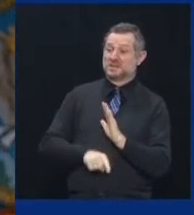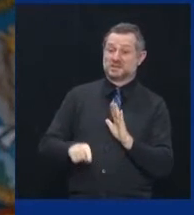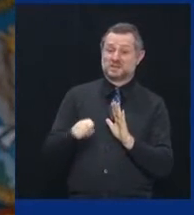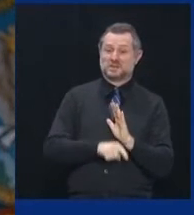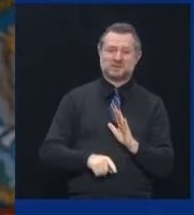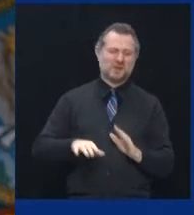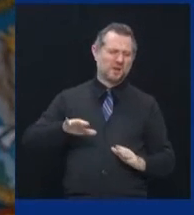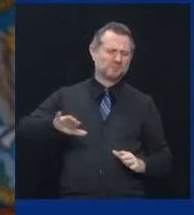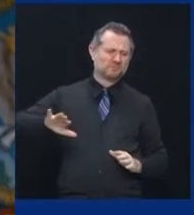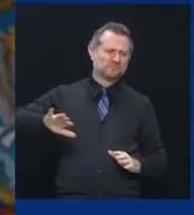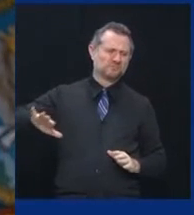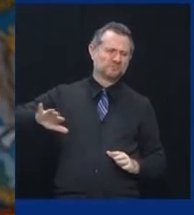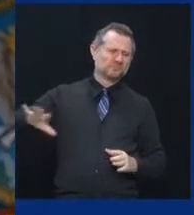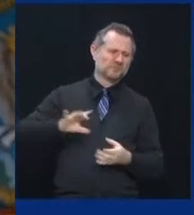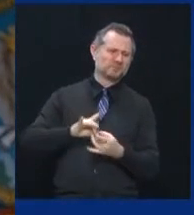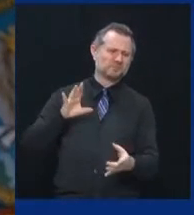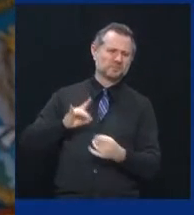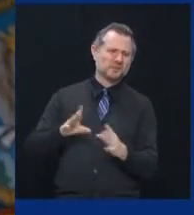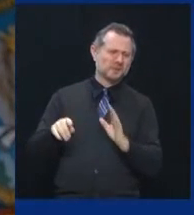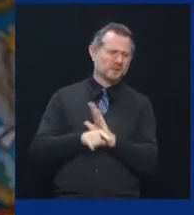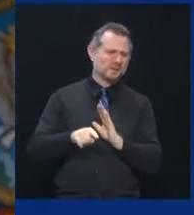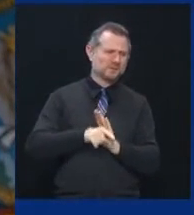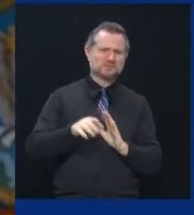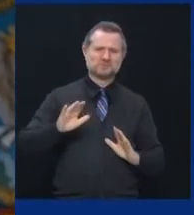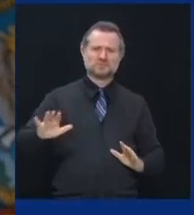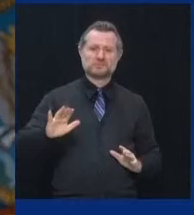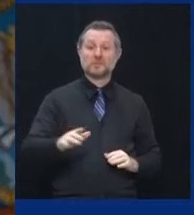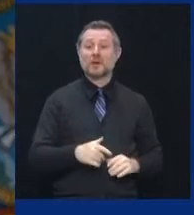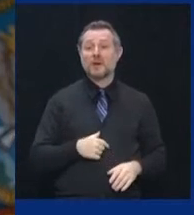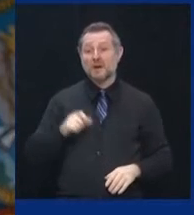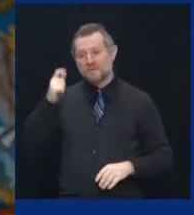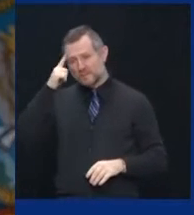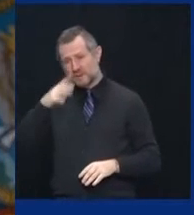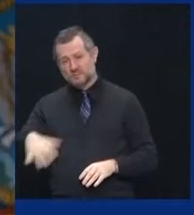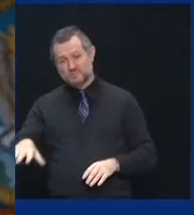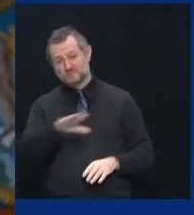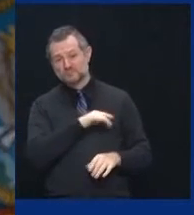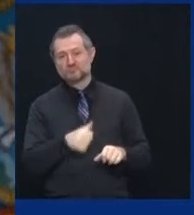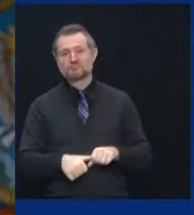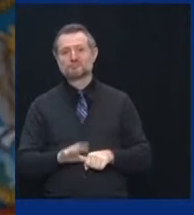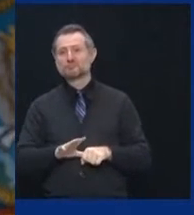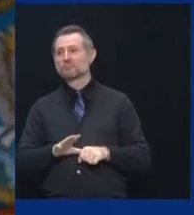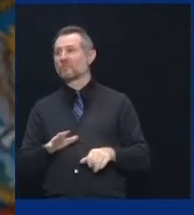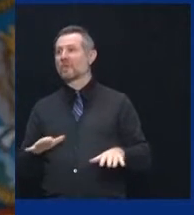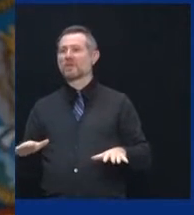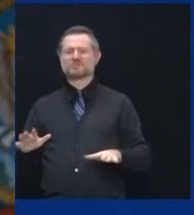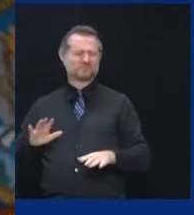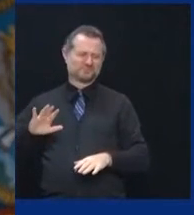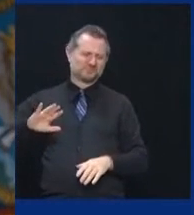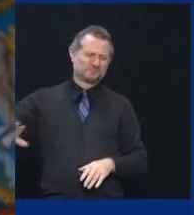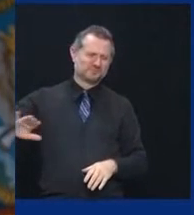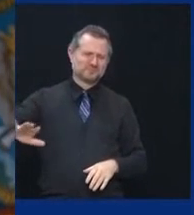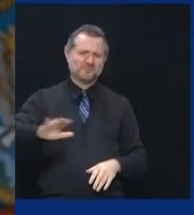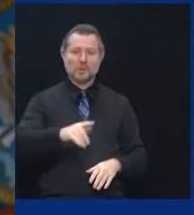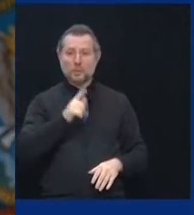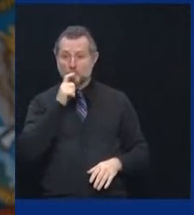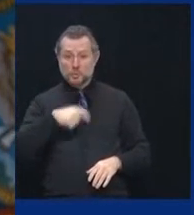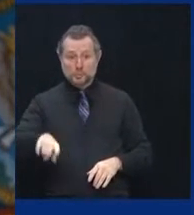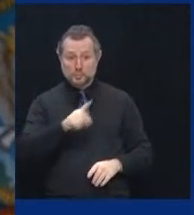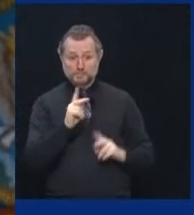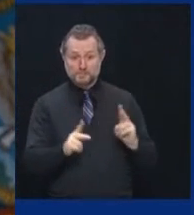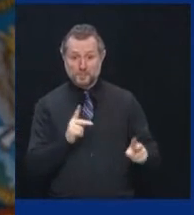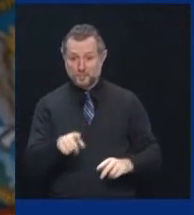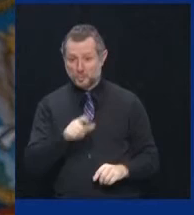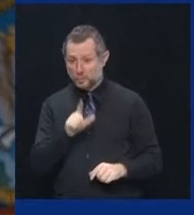torn away. When incompetent government is overpowered by the competence of good people.